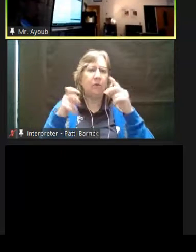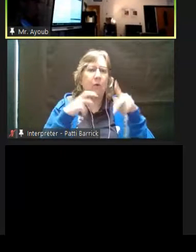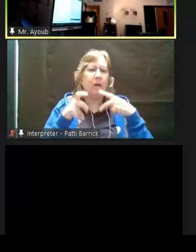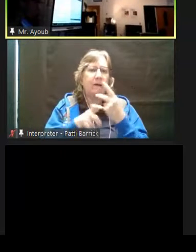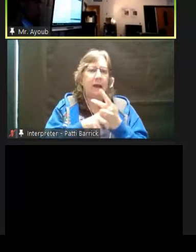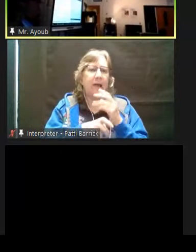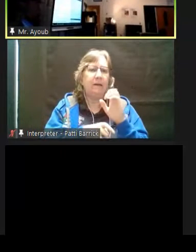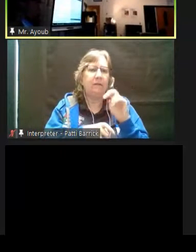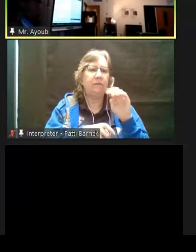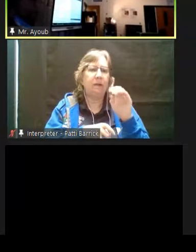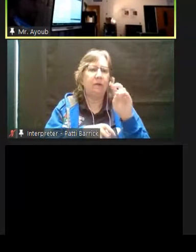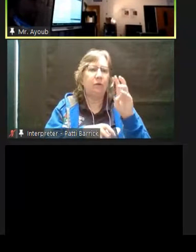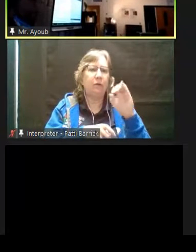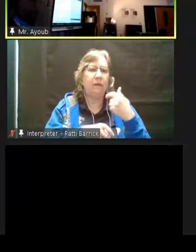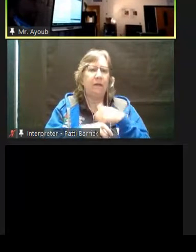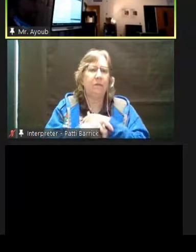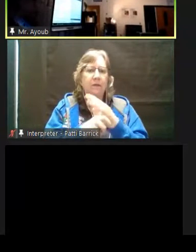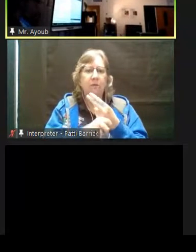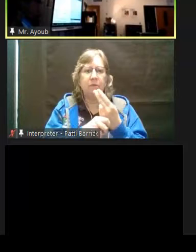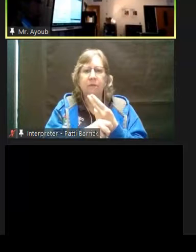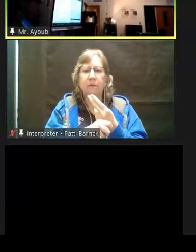way we do that is we're gonna write that